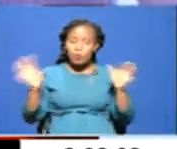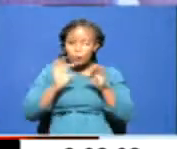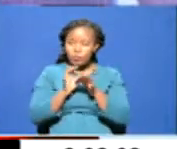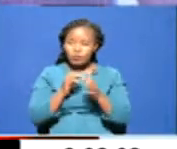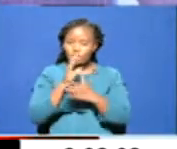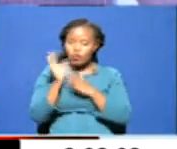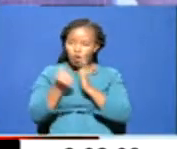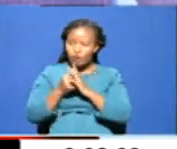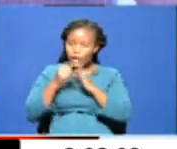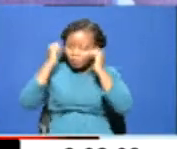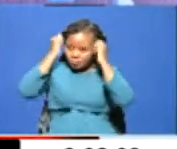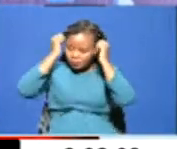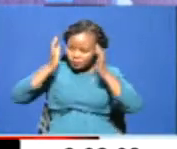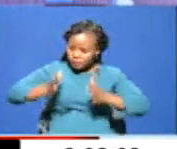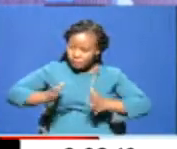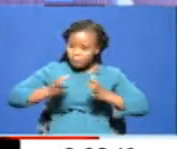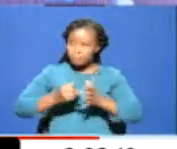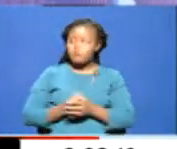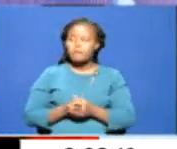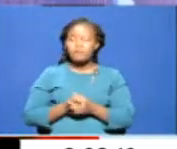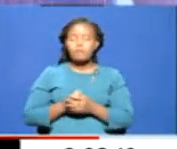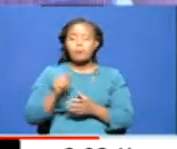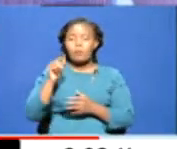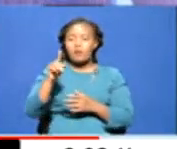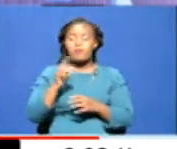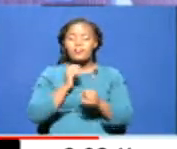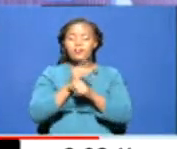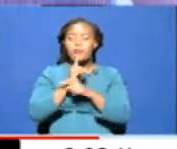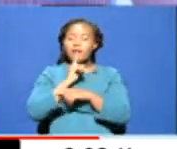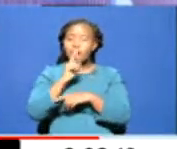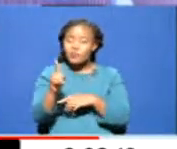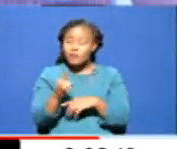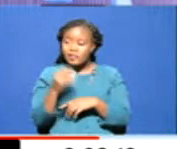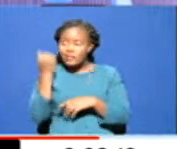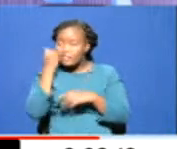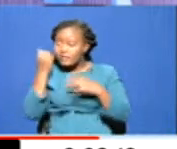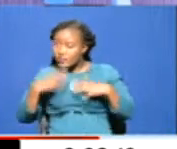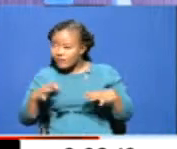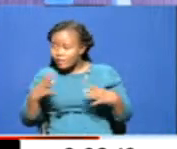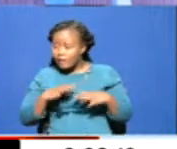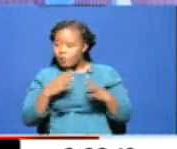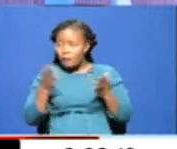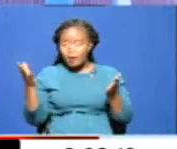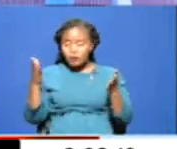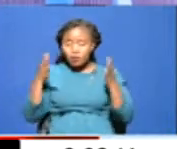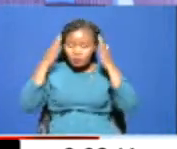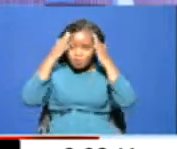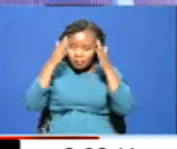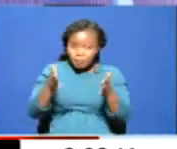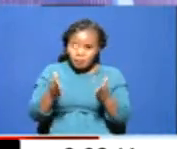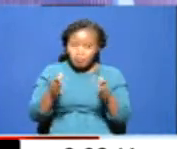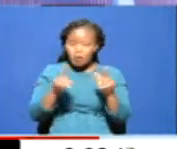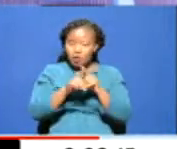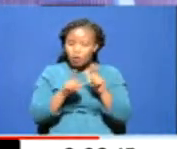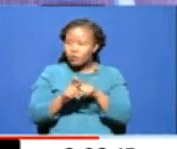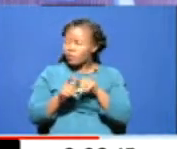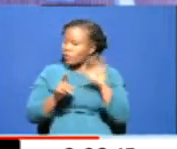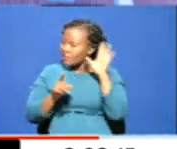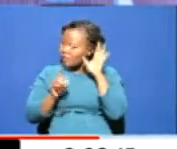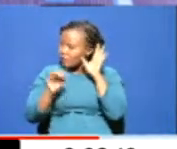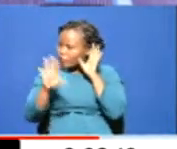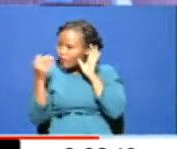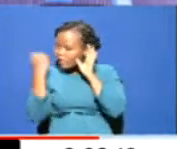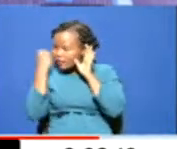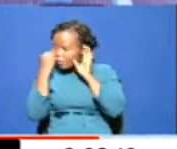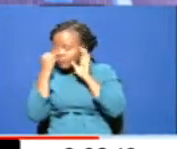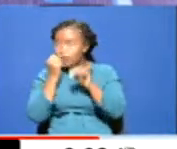educators. It's all about making sure that the patient is in focus, listening to the patients. It's all about making sure